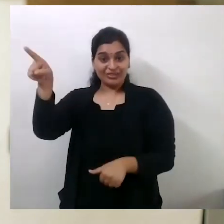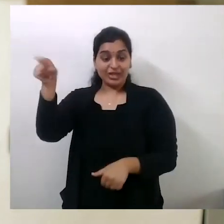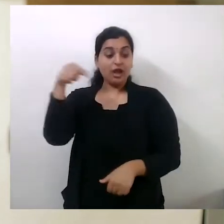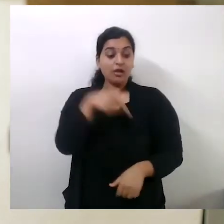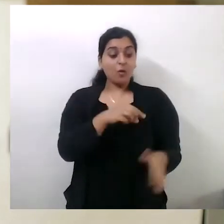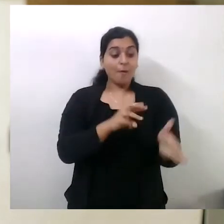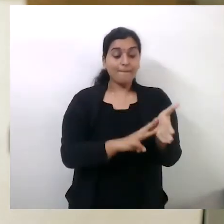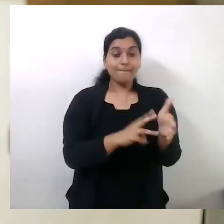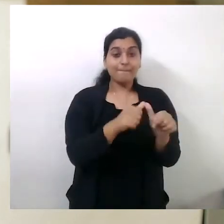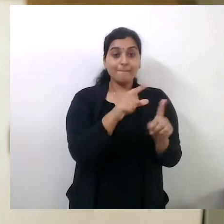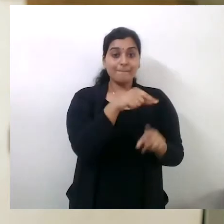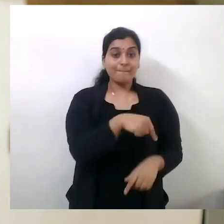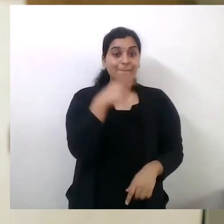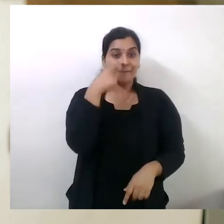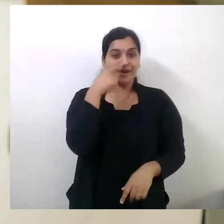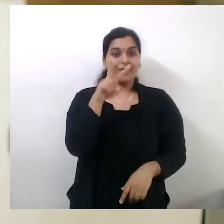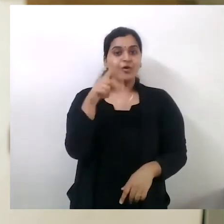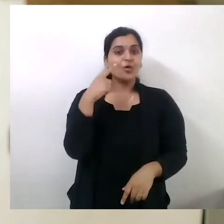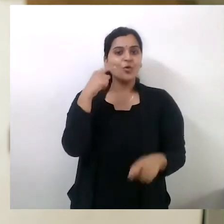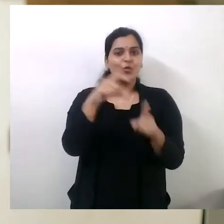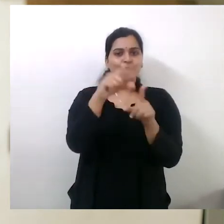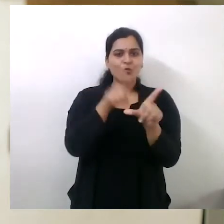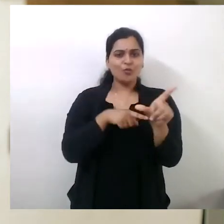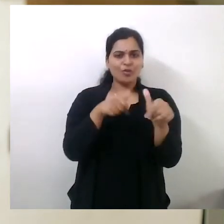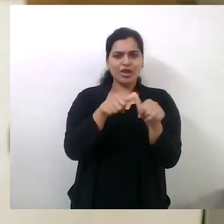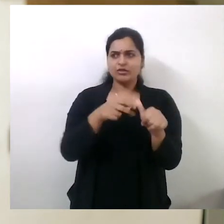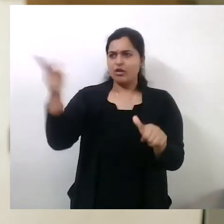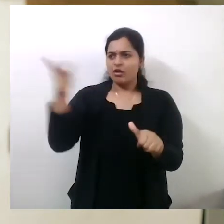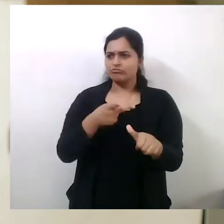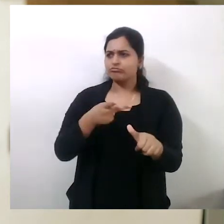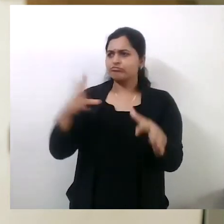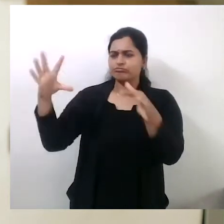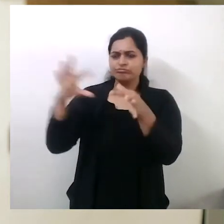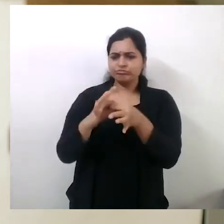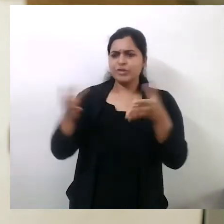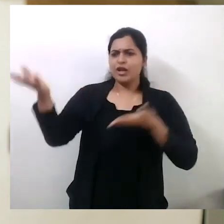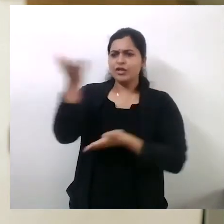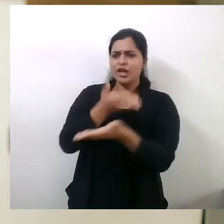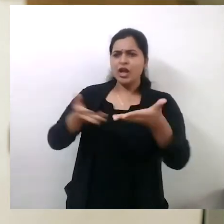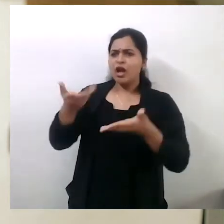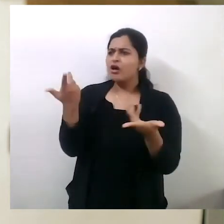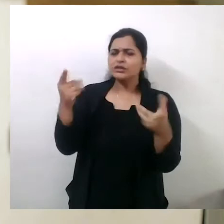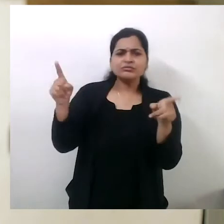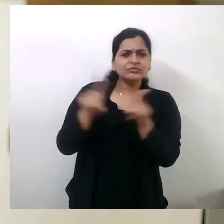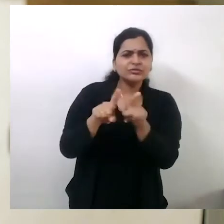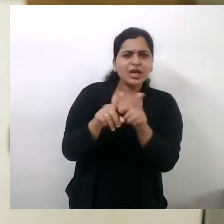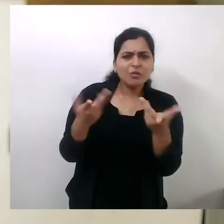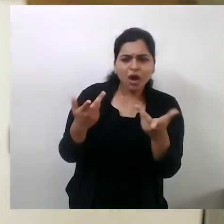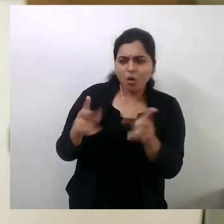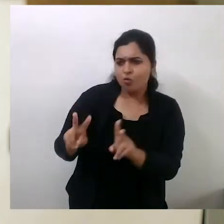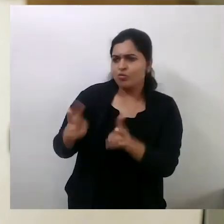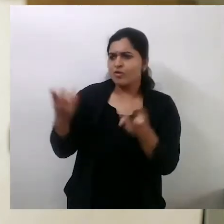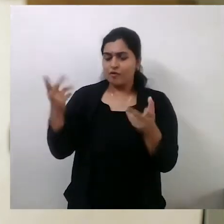Design Museum and Divya Thakur on behalf of MAP, will unearth how two chairs from seemingly distinct